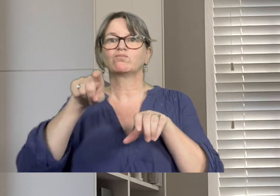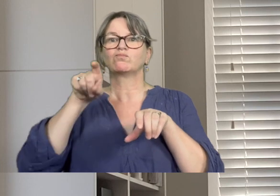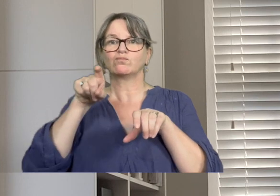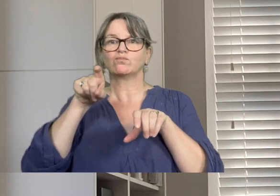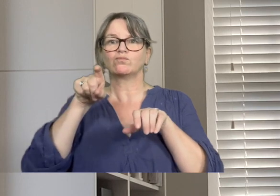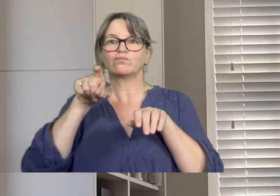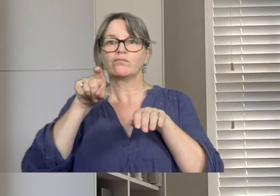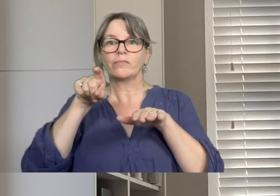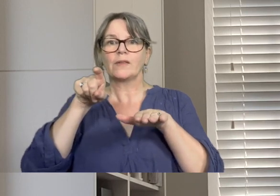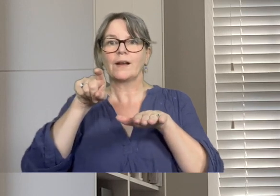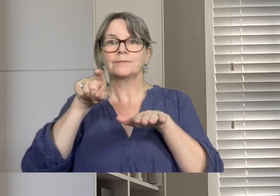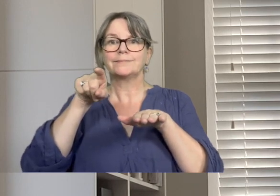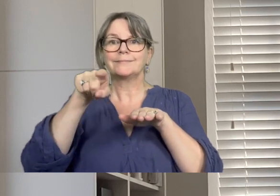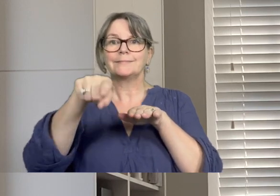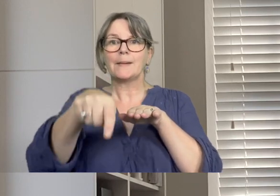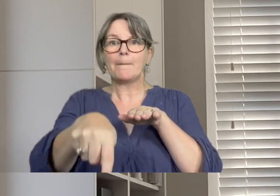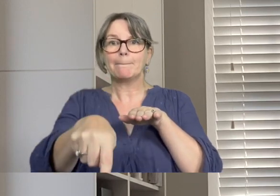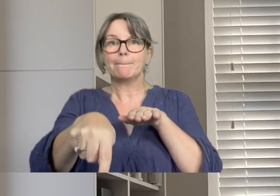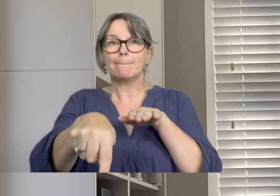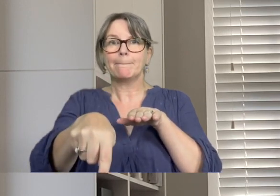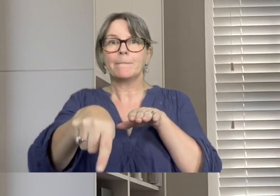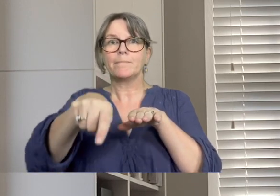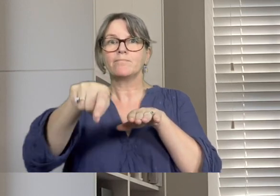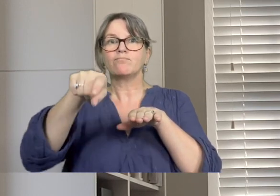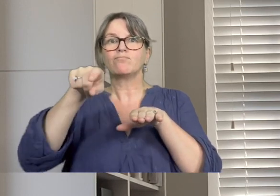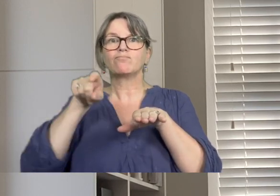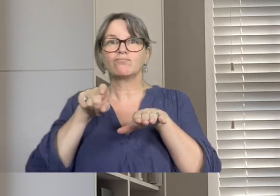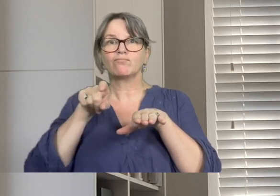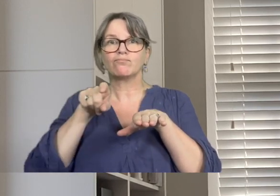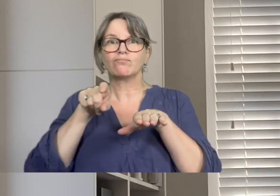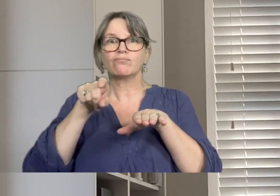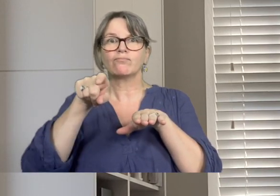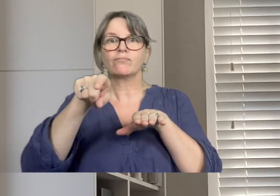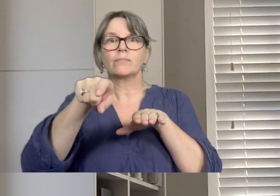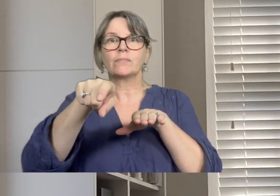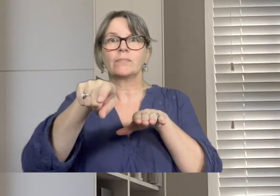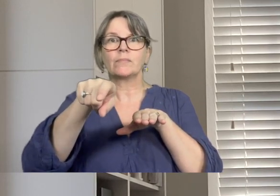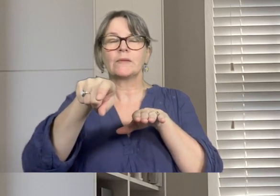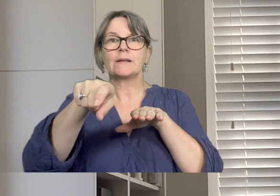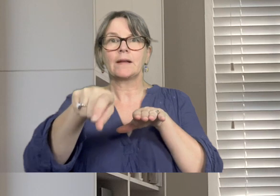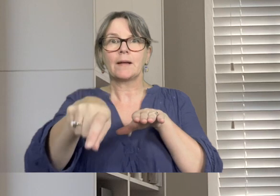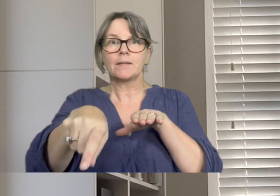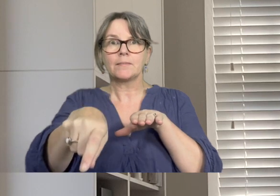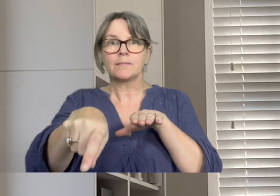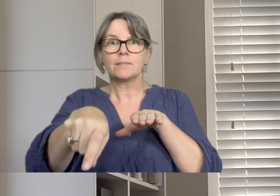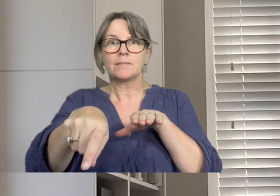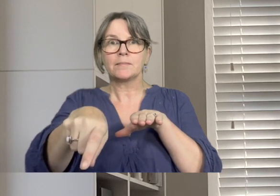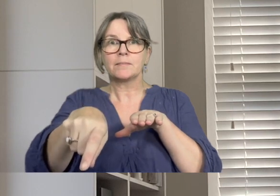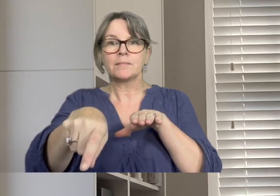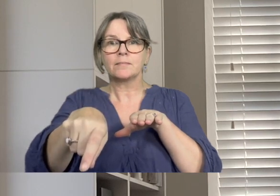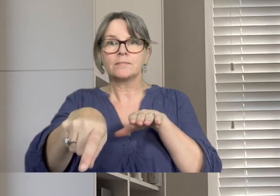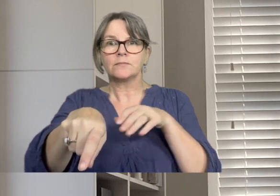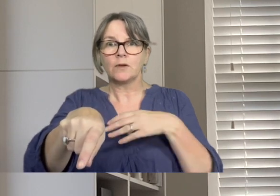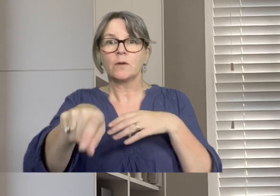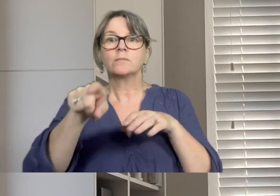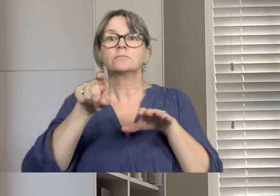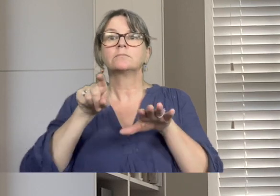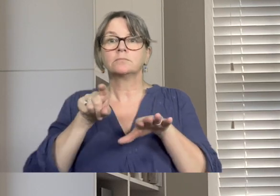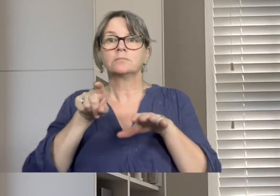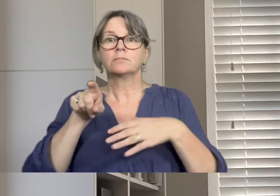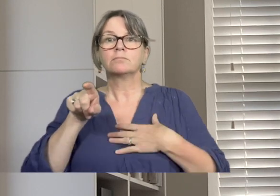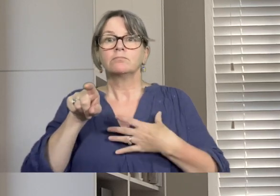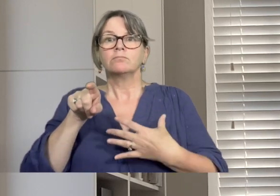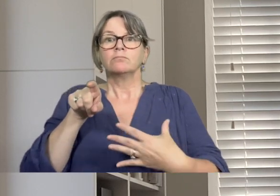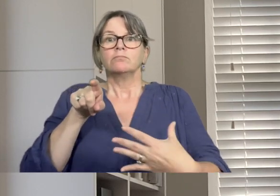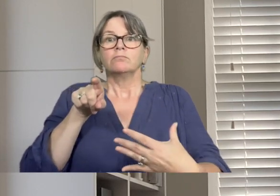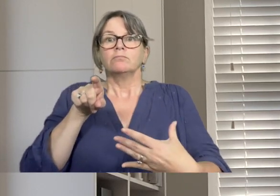the floor. And then we're going to fold it back in. I breathe in and then I breathe out. And you can. Least amount of load is